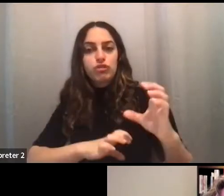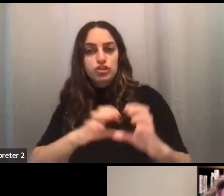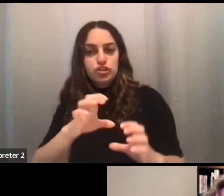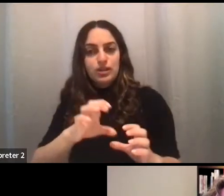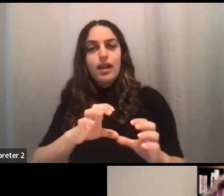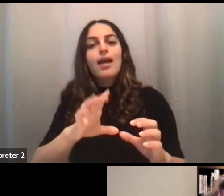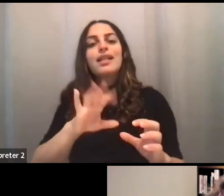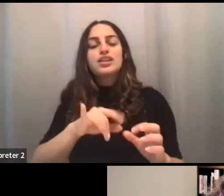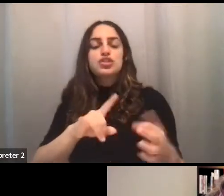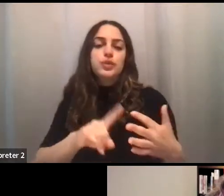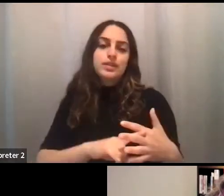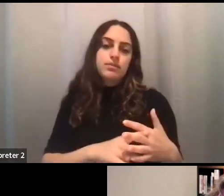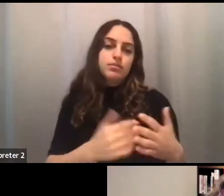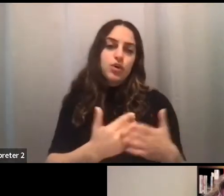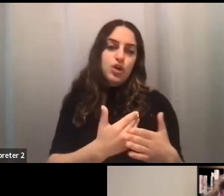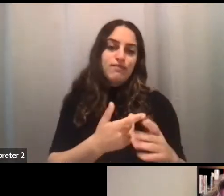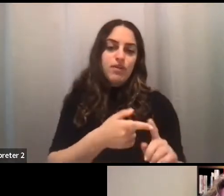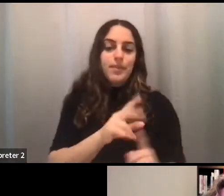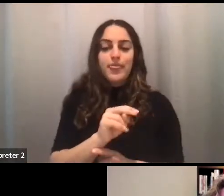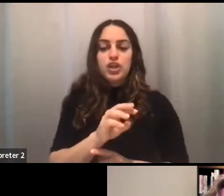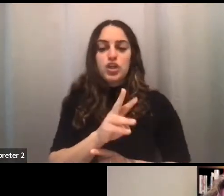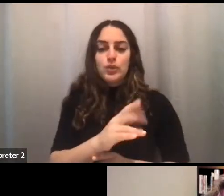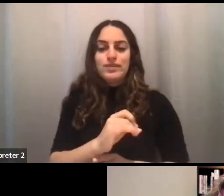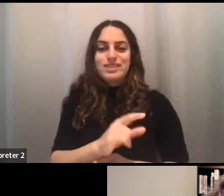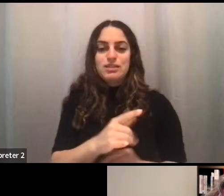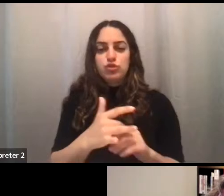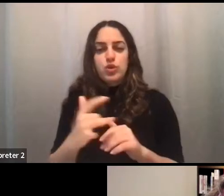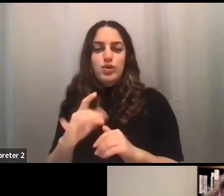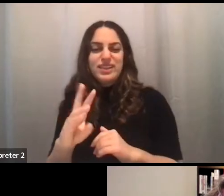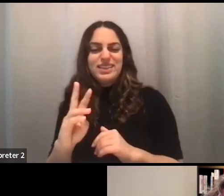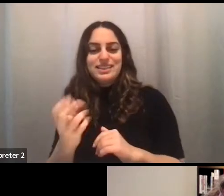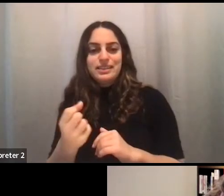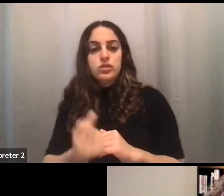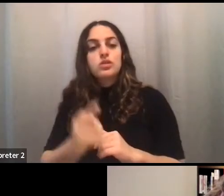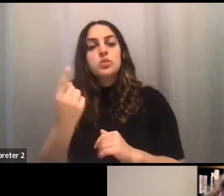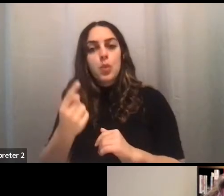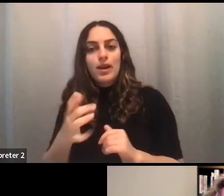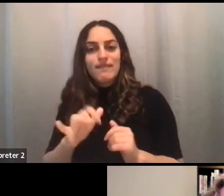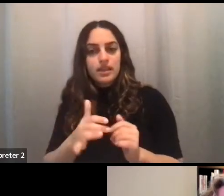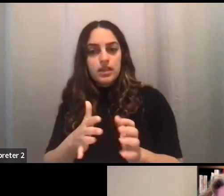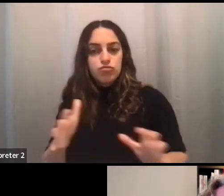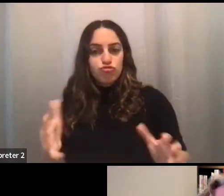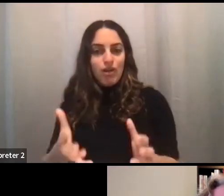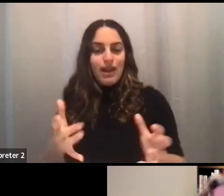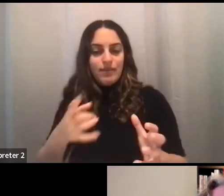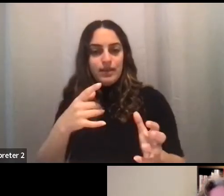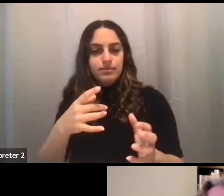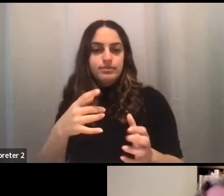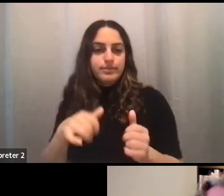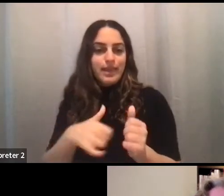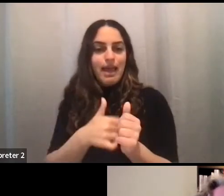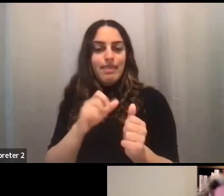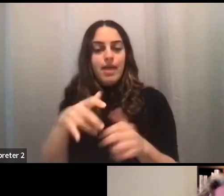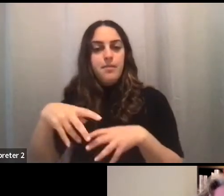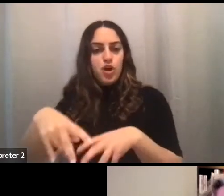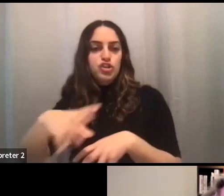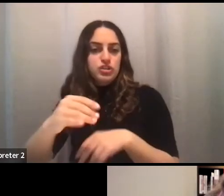new deal through the early 60s was one of the driving forces behind that march and the call for equal employment opportunity